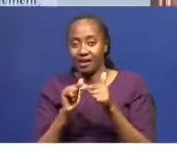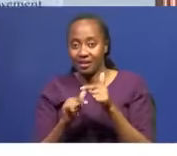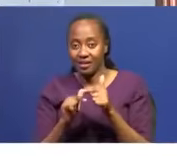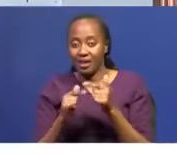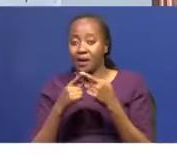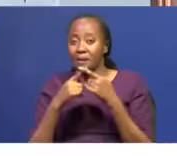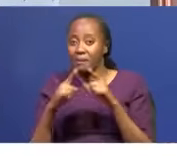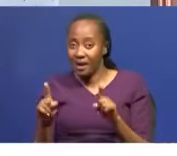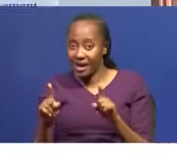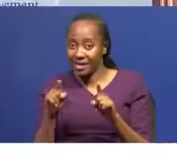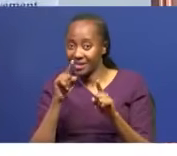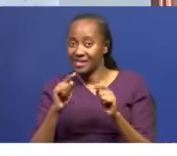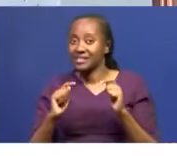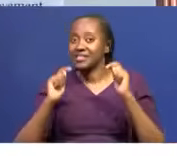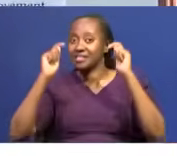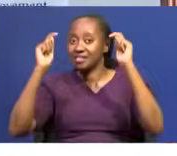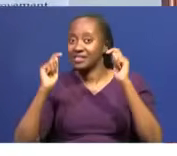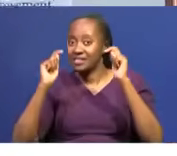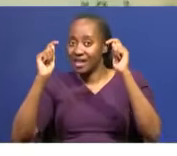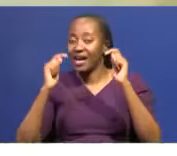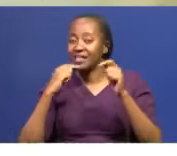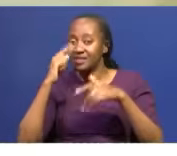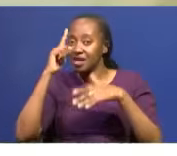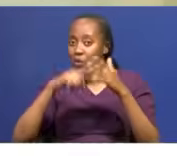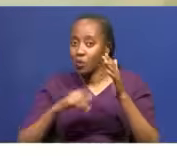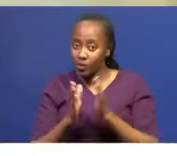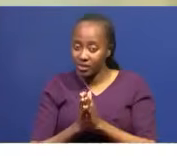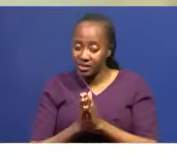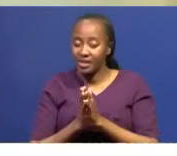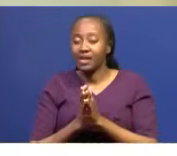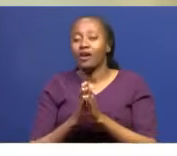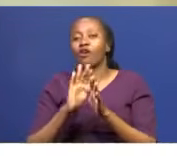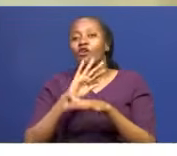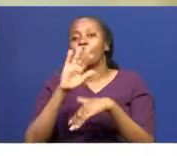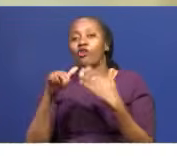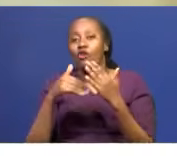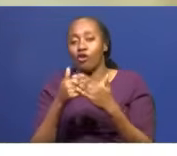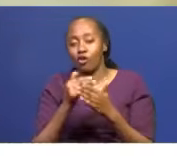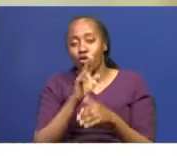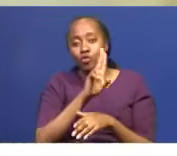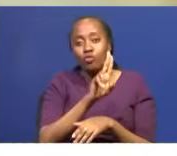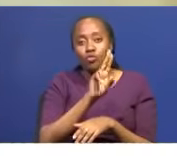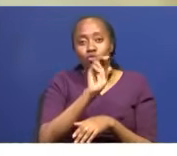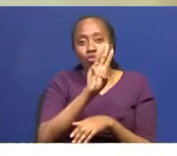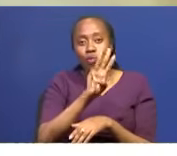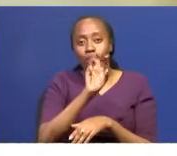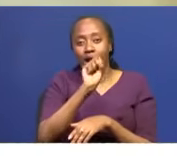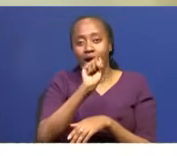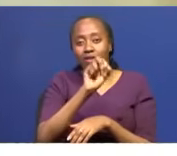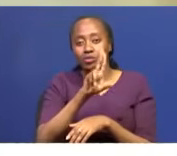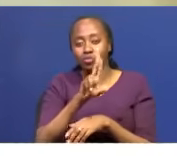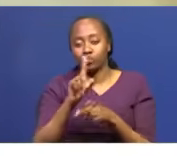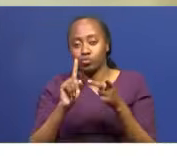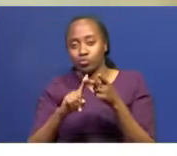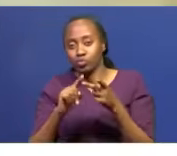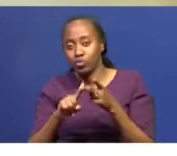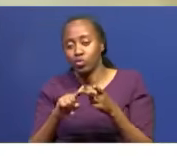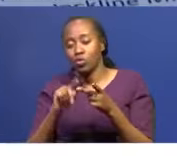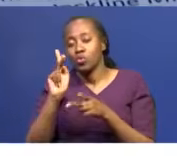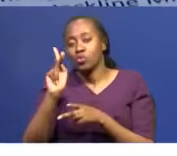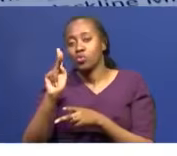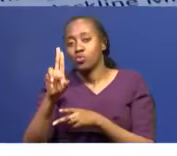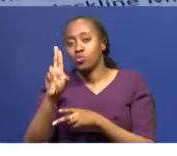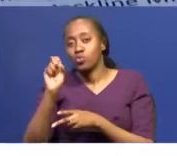divided. The strike has been called by the university's academic staff union WASU, the Kenya University Staff Union